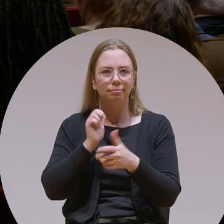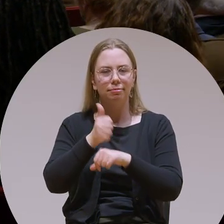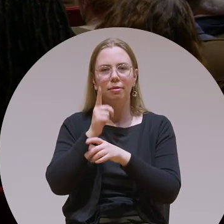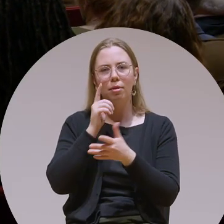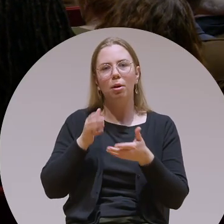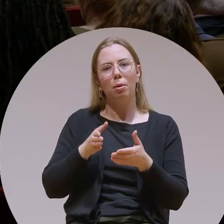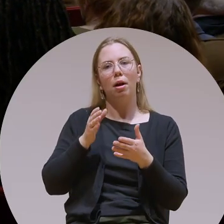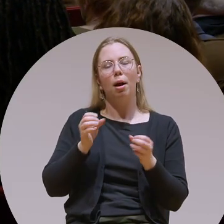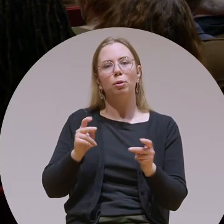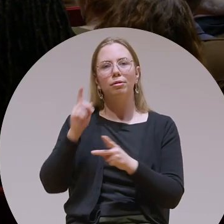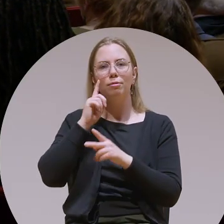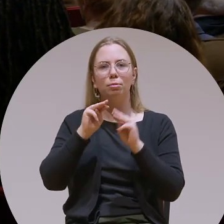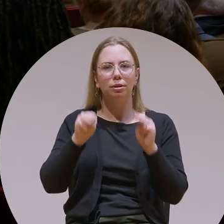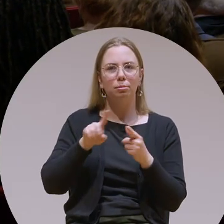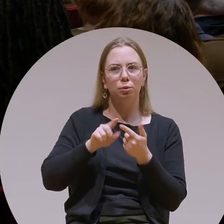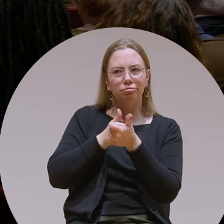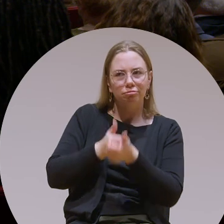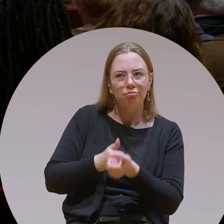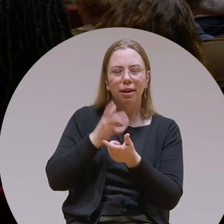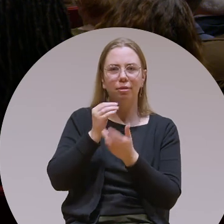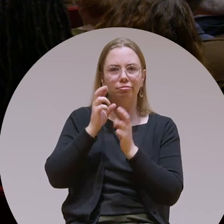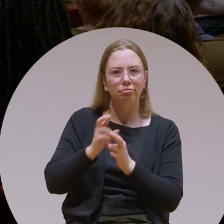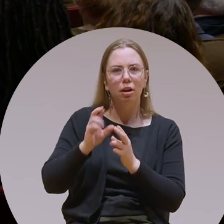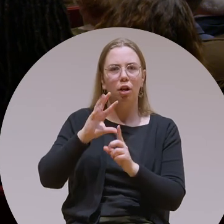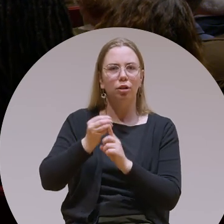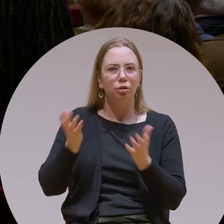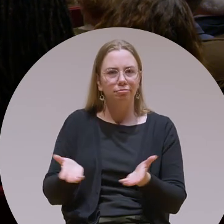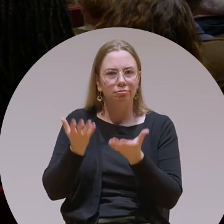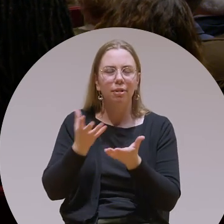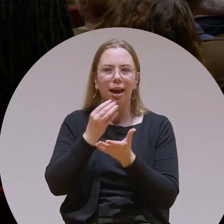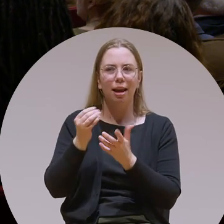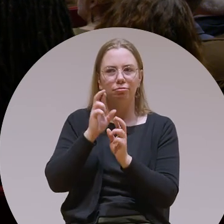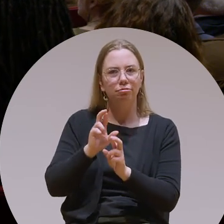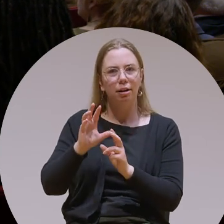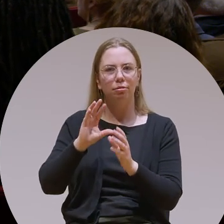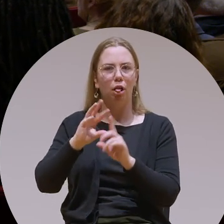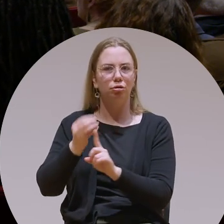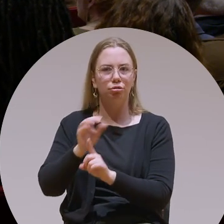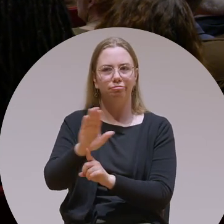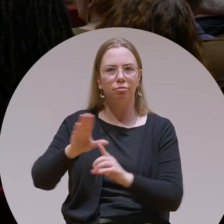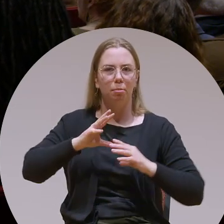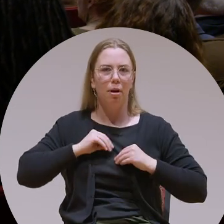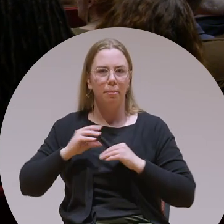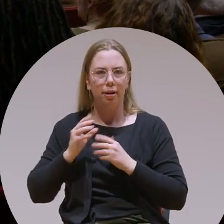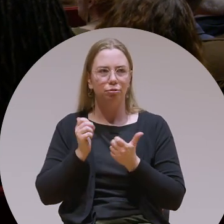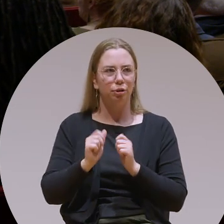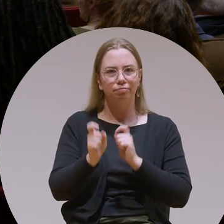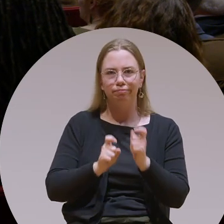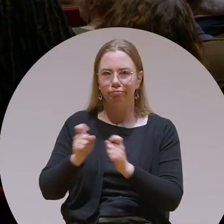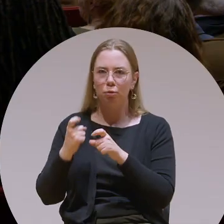and due diligence programs relating to cultural prosperity, cultural property, also